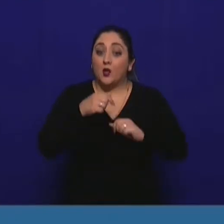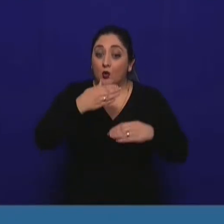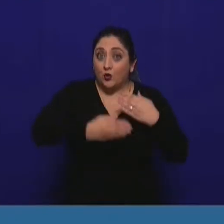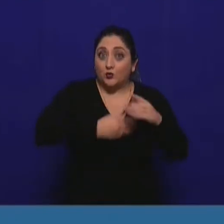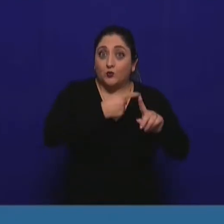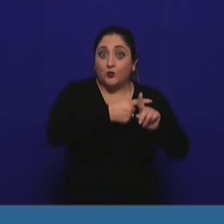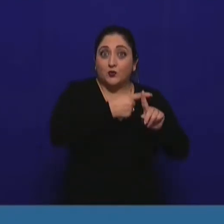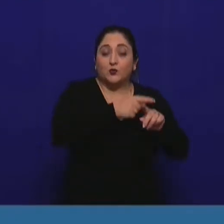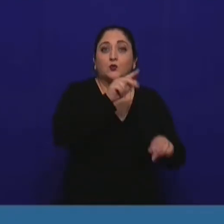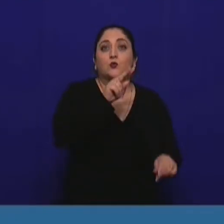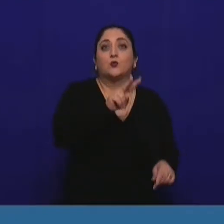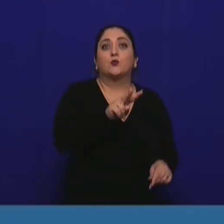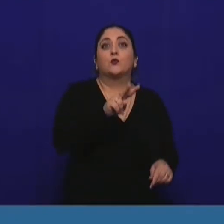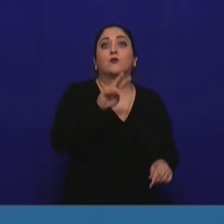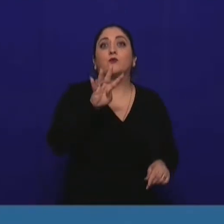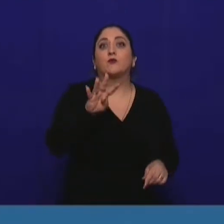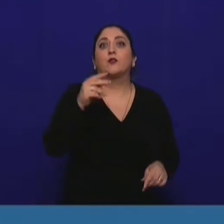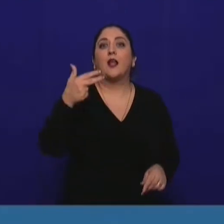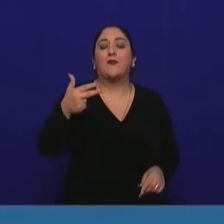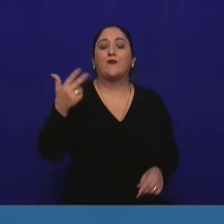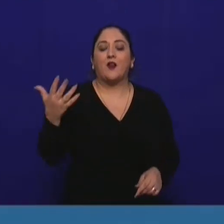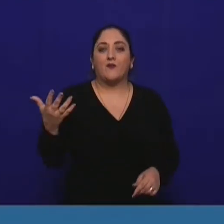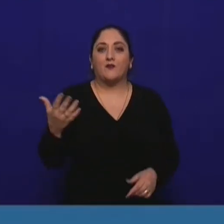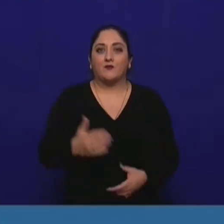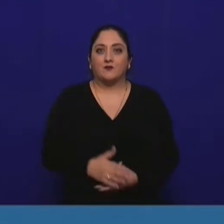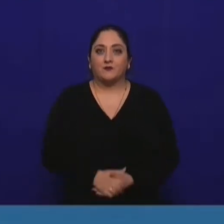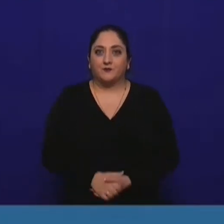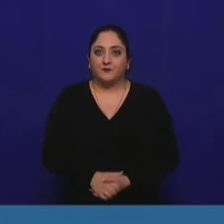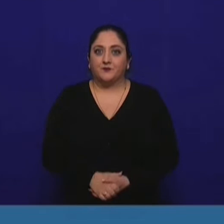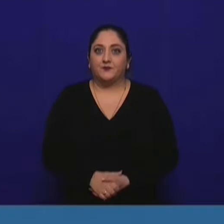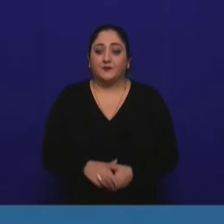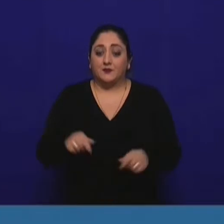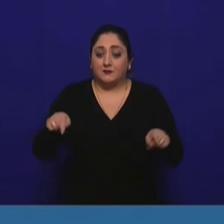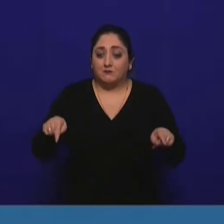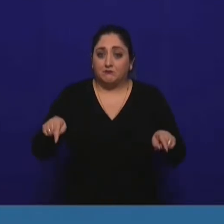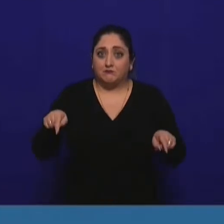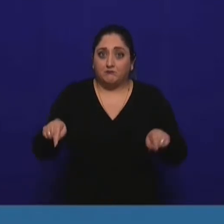is 2,435. The 7-day